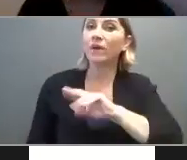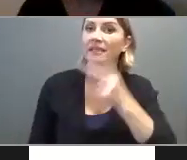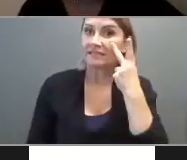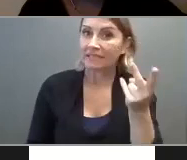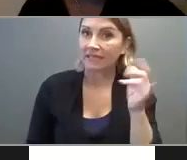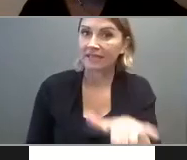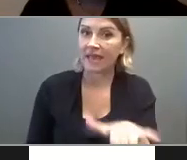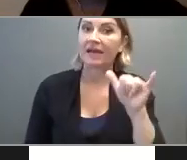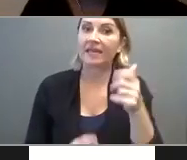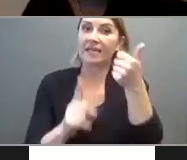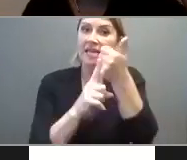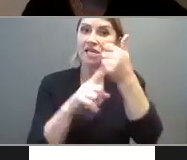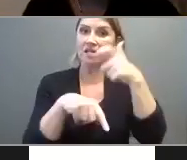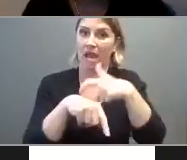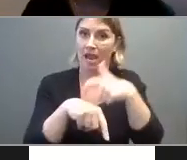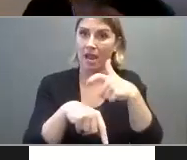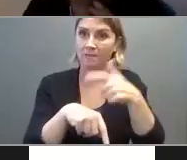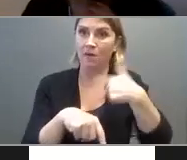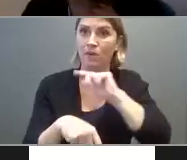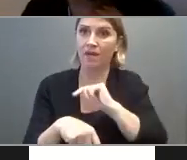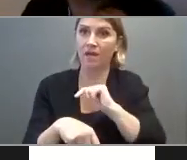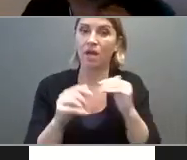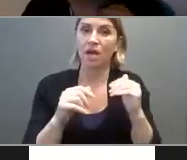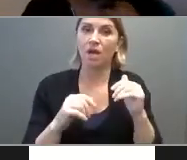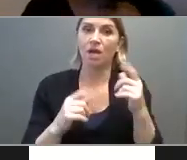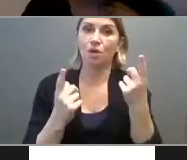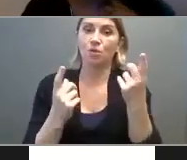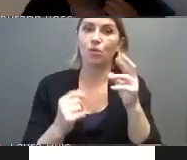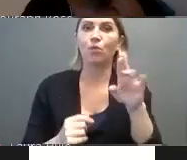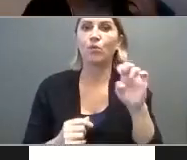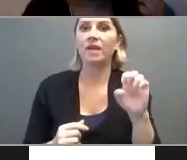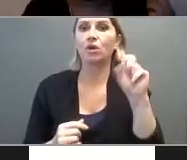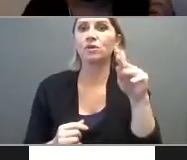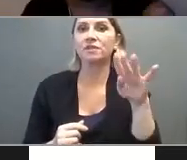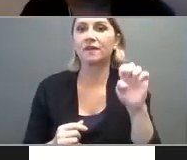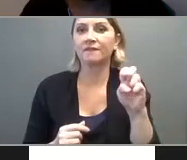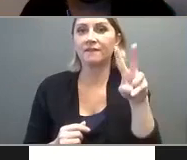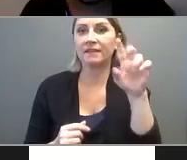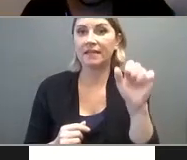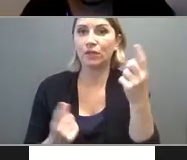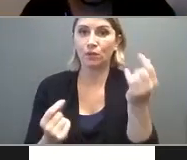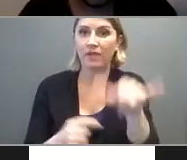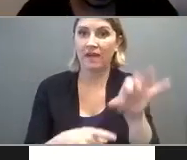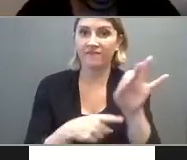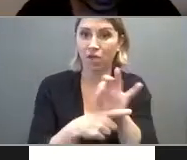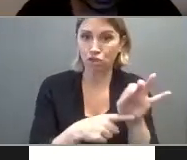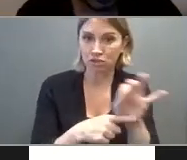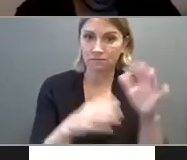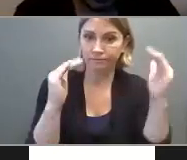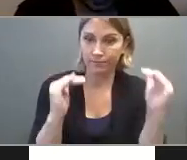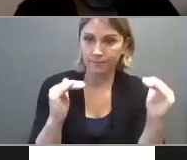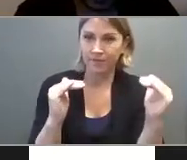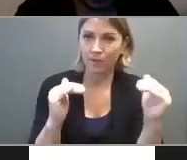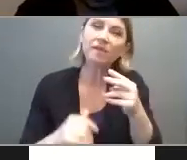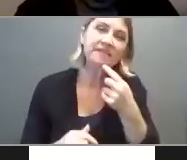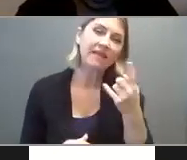that every time we recursively call our function, and we can look at this particular thing in more detail here. So let's say that we